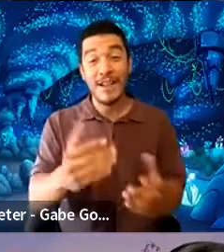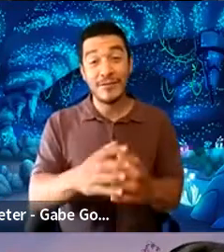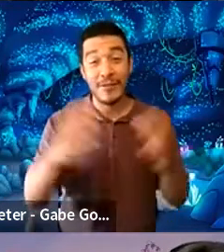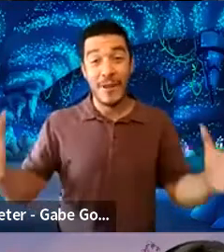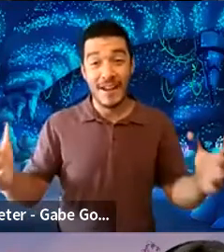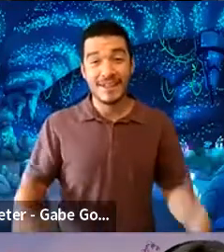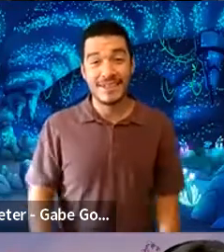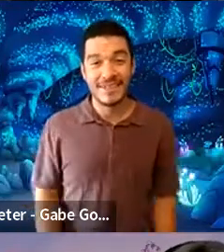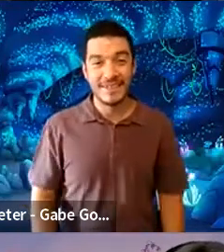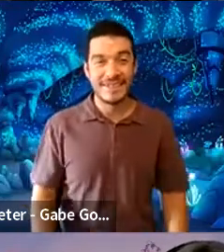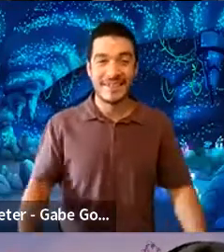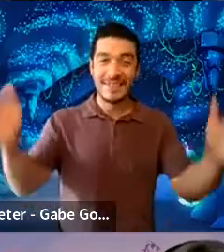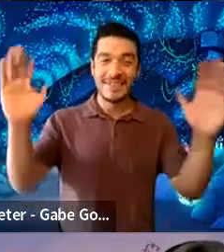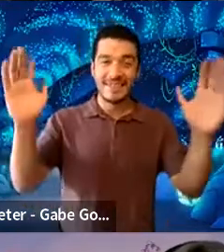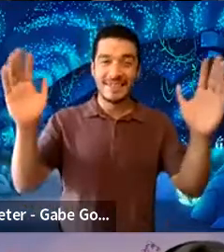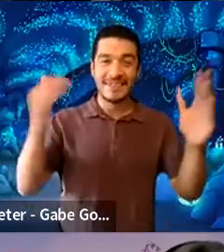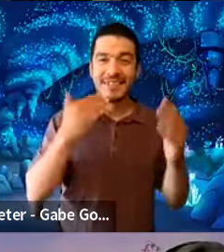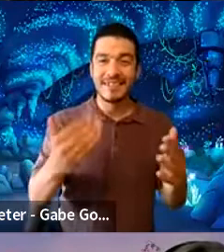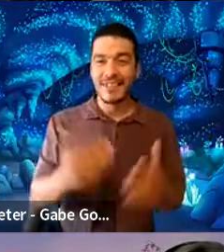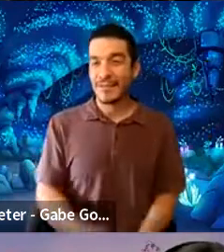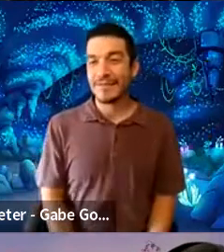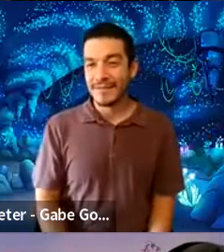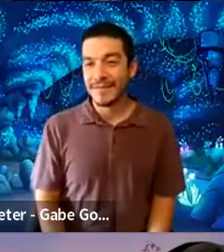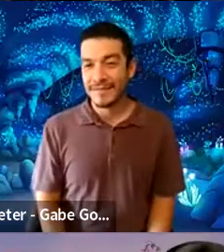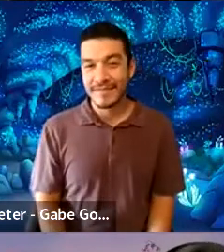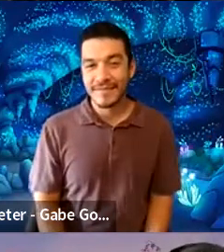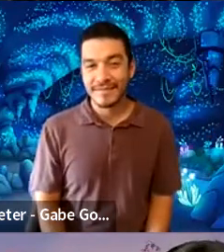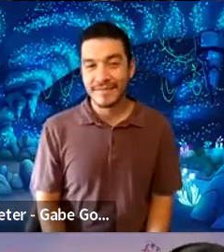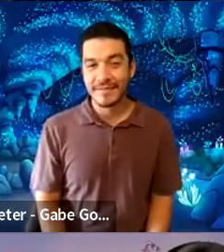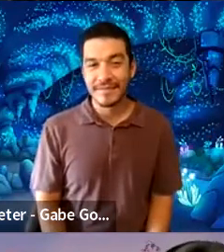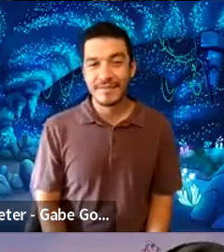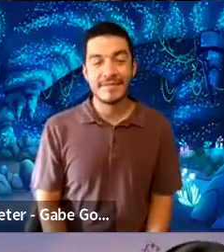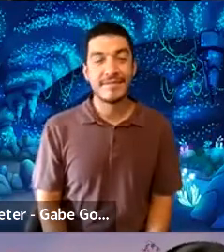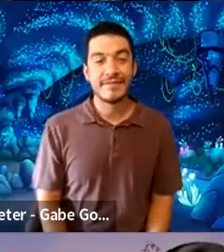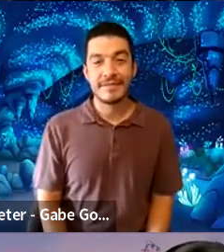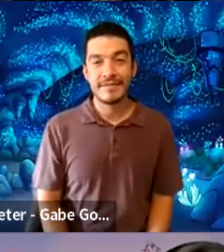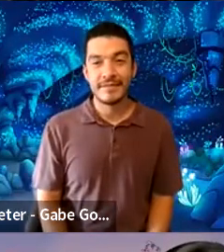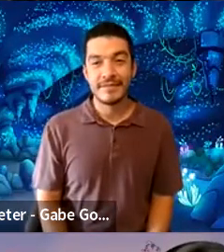you so much. Thank you. Thank you. Fabulous. Thank you. Great fun. Thanks for watching.